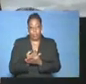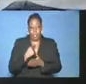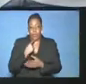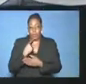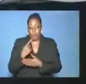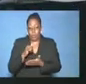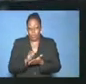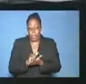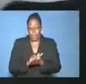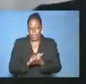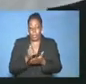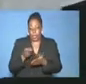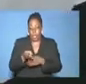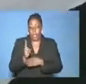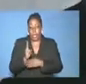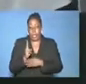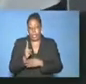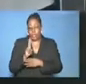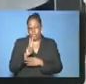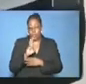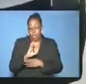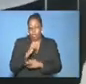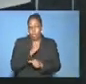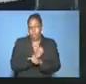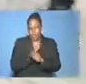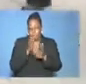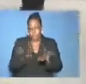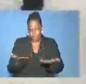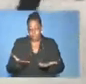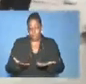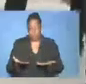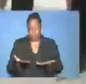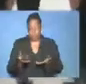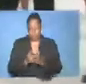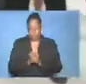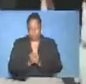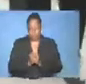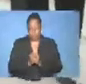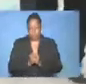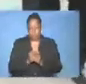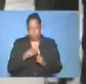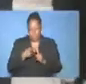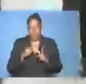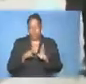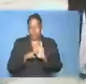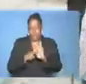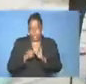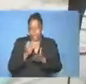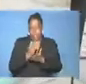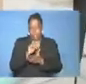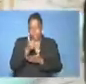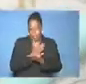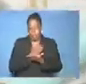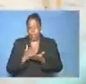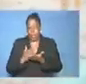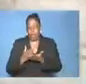will be hiring at least 200 or plus workers here on the property. They're about to start another phase of this next